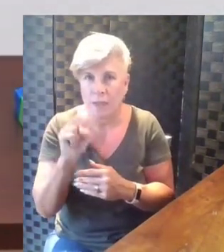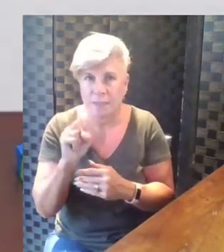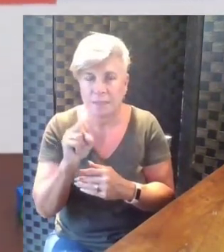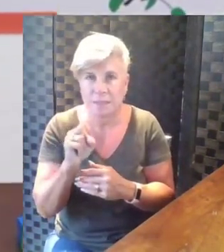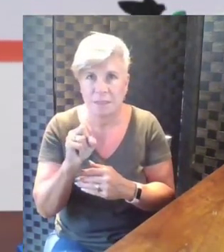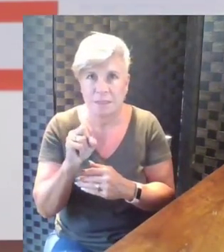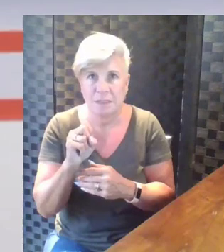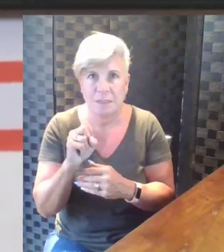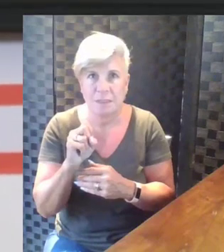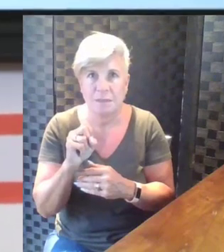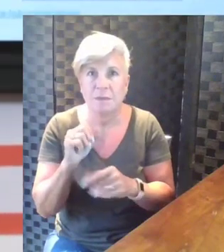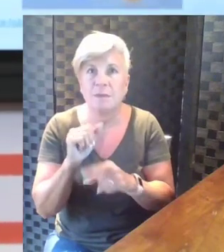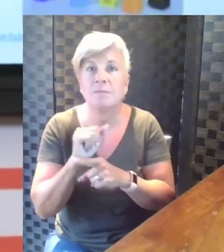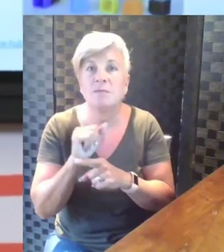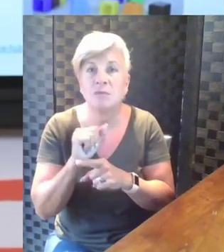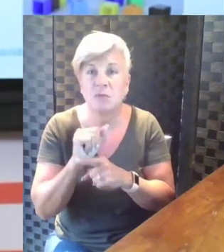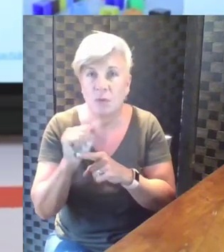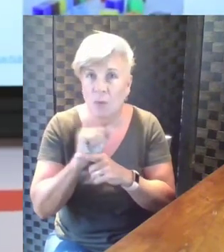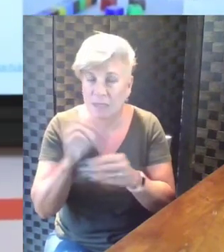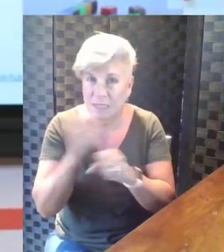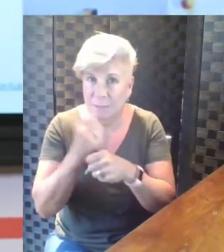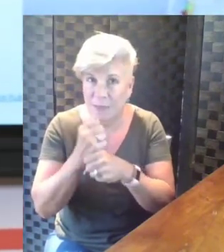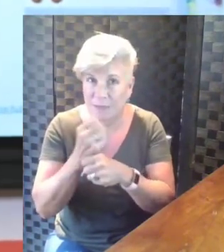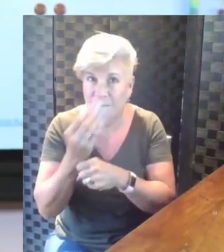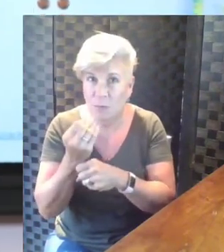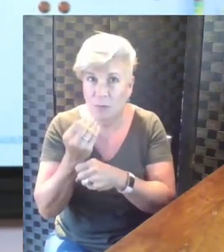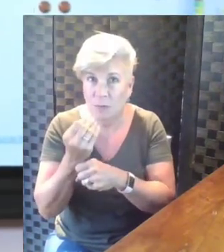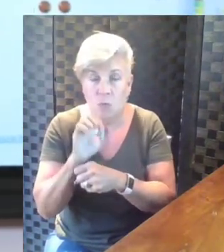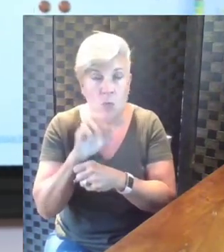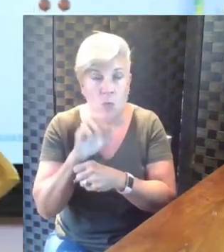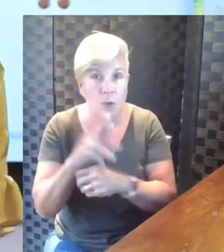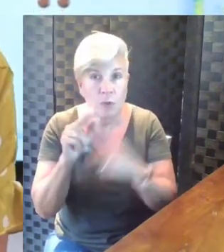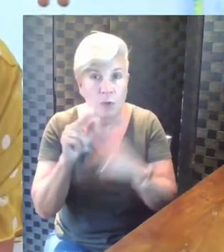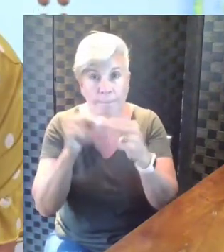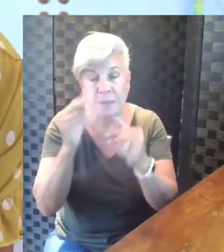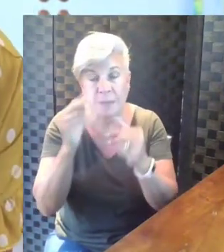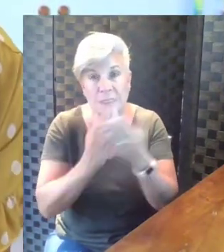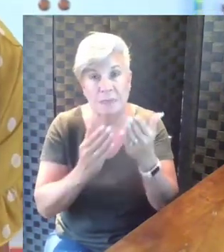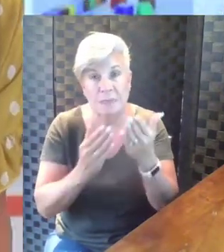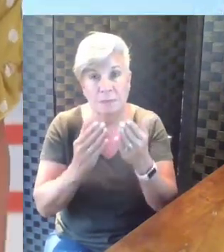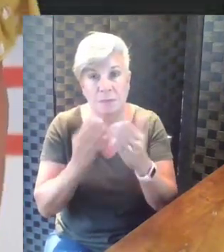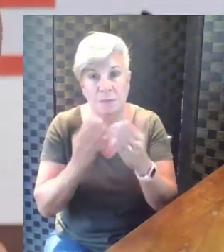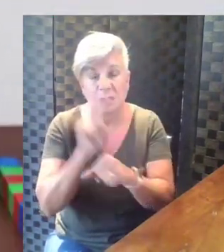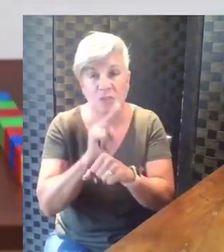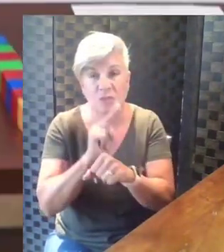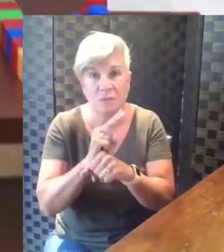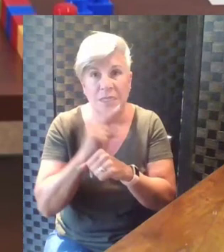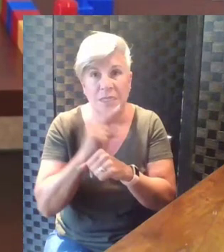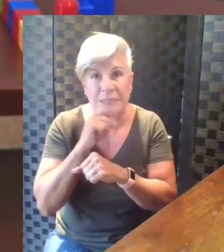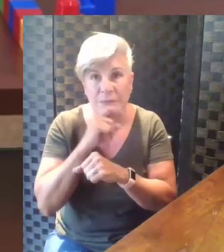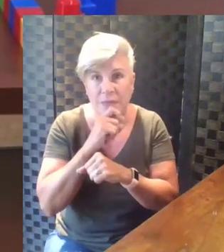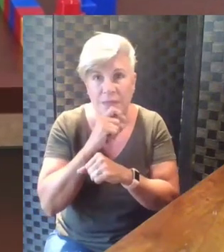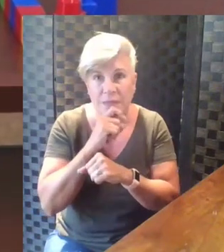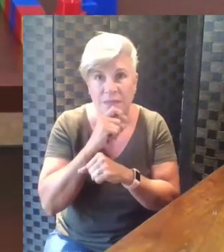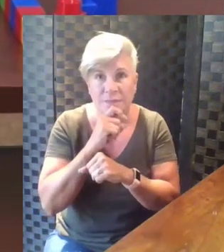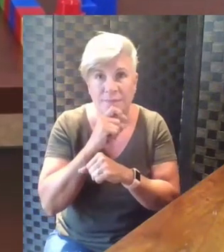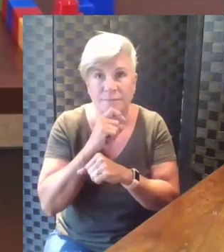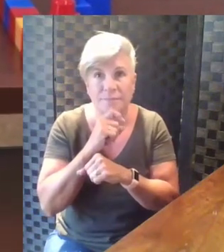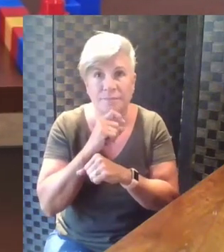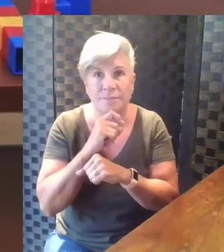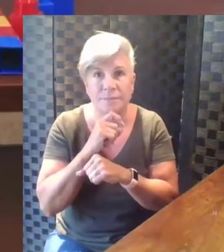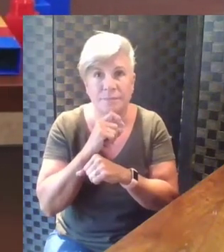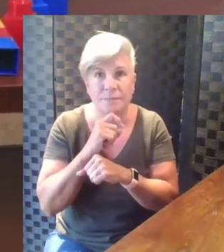ones. And you could make 14. You could also do it the other way. You could build something. Let's use our cereal this time. I'm going to